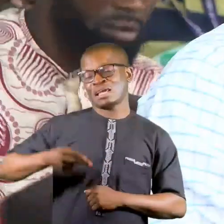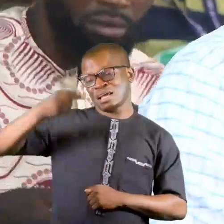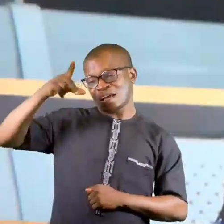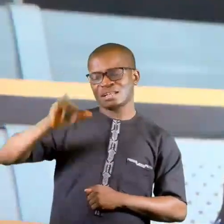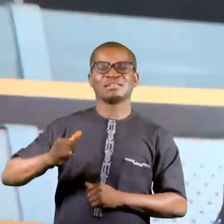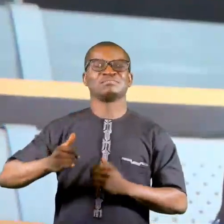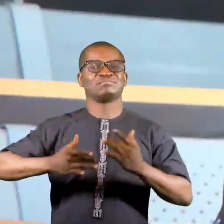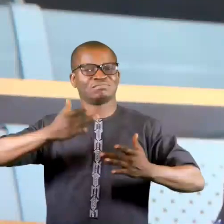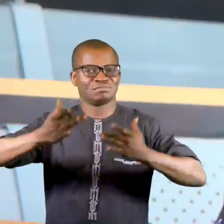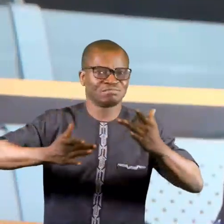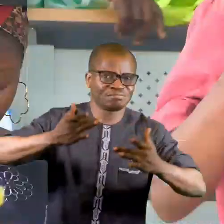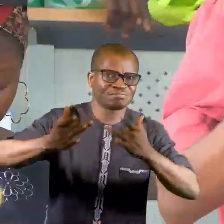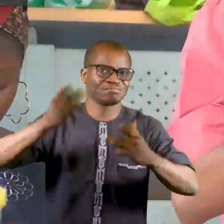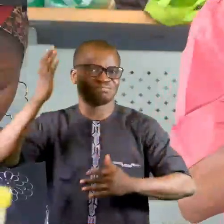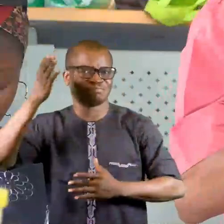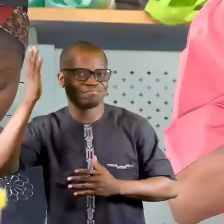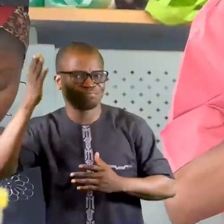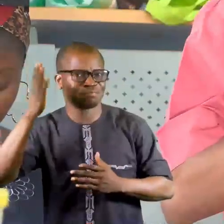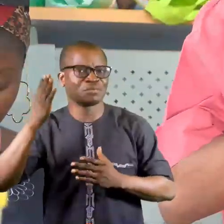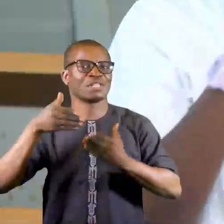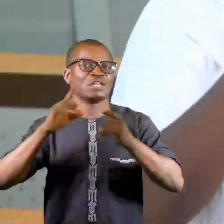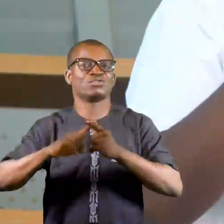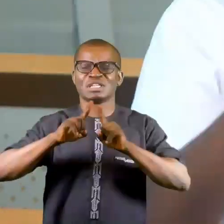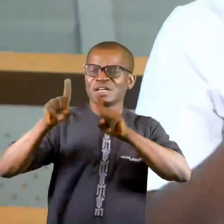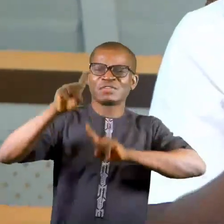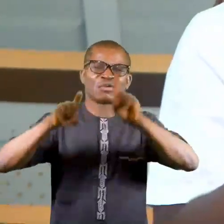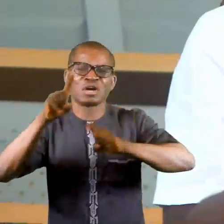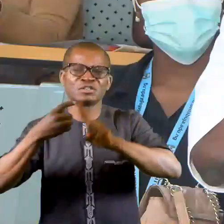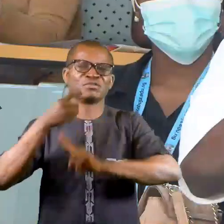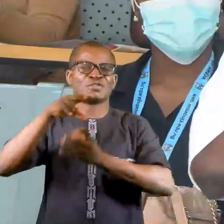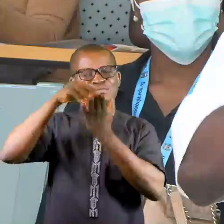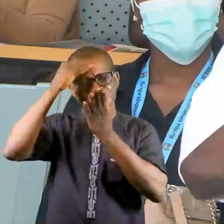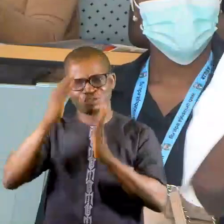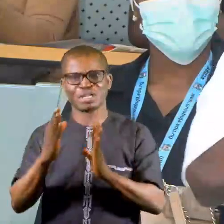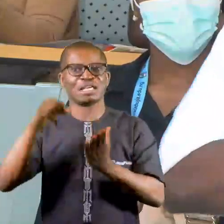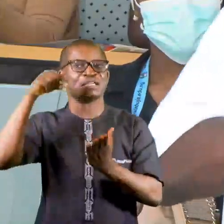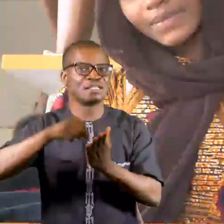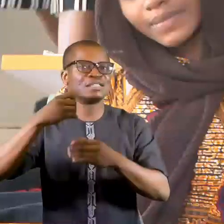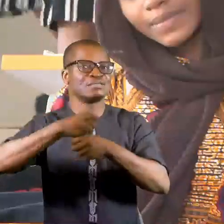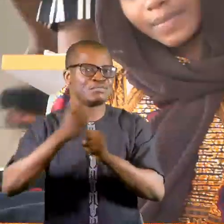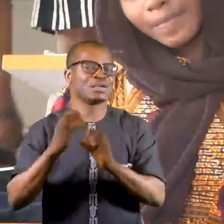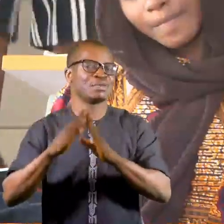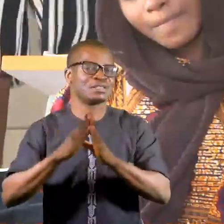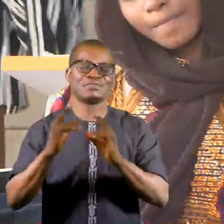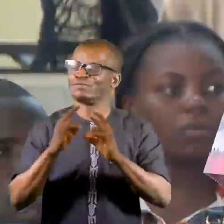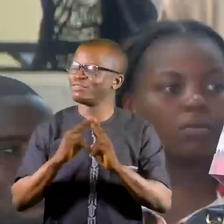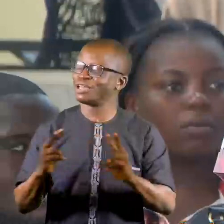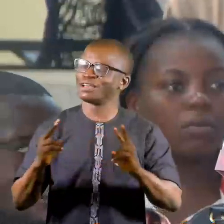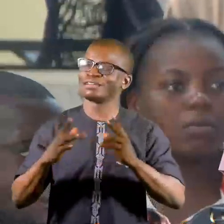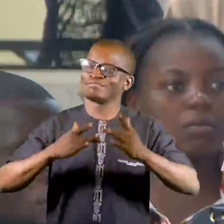The highly instructive and illuminating lecture elicited several questions and comments from the students. This made the forum